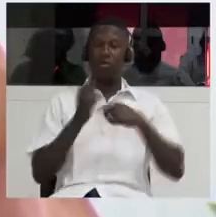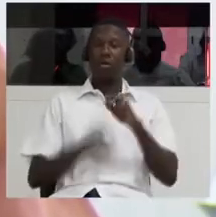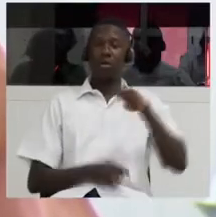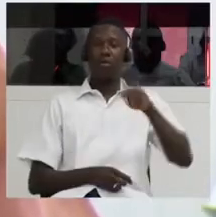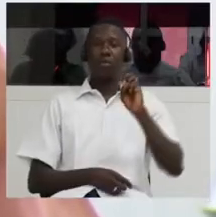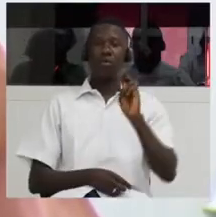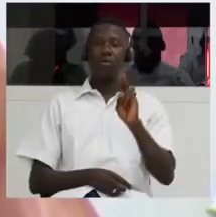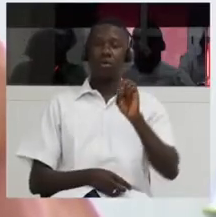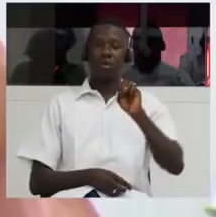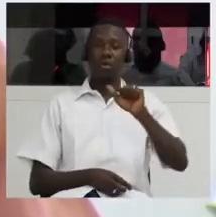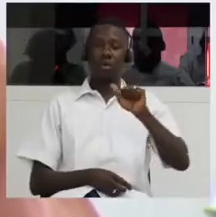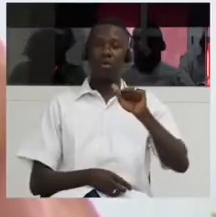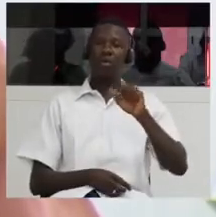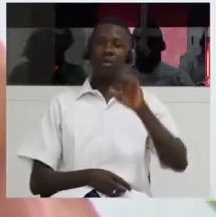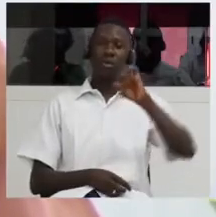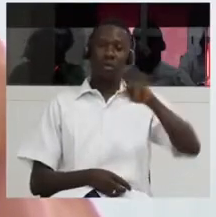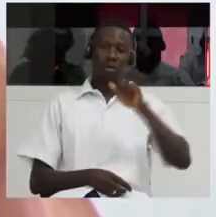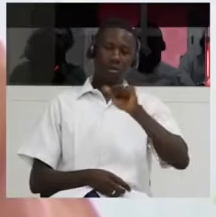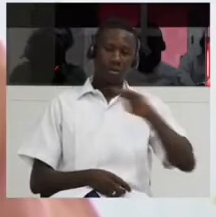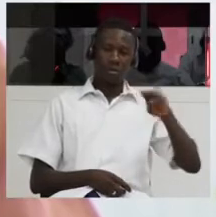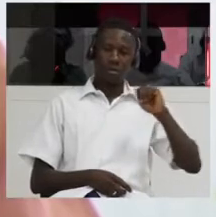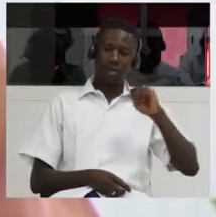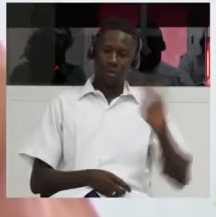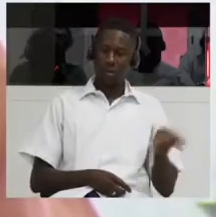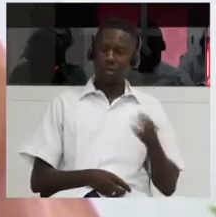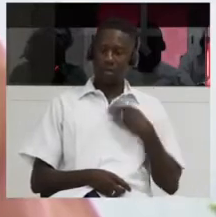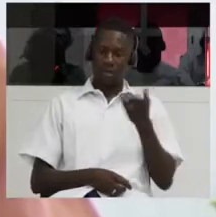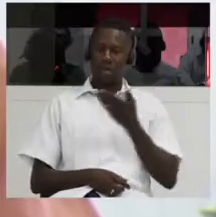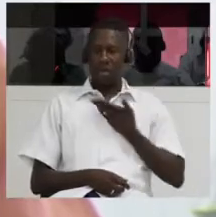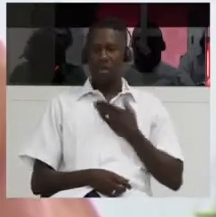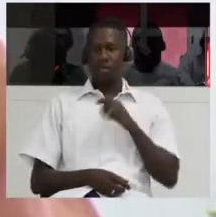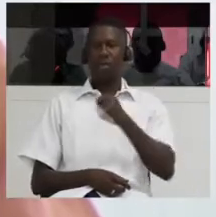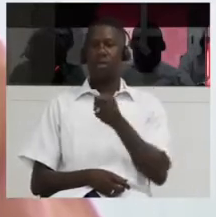Then it was open. That's the door we used and enter.